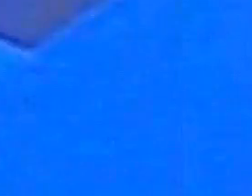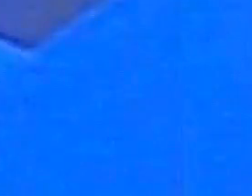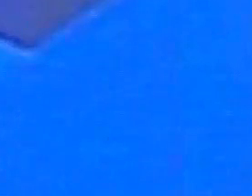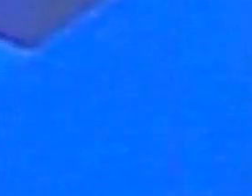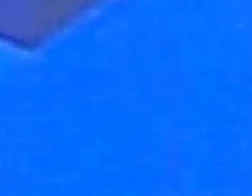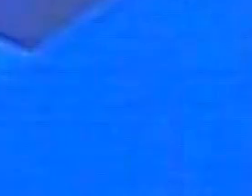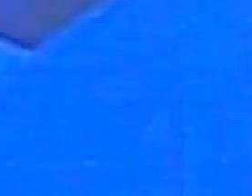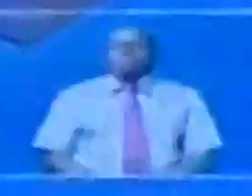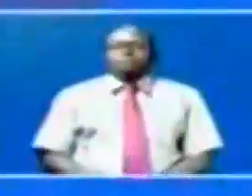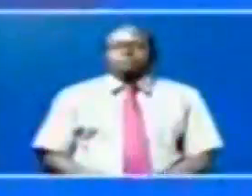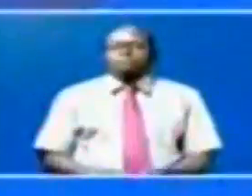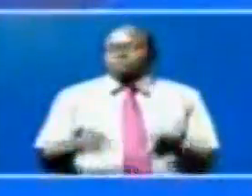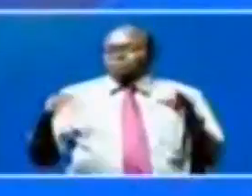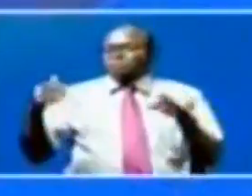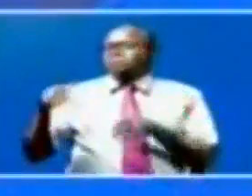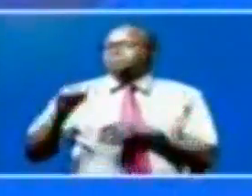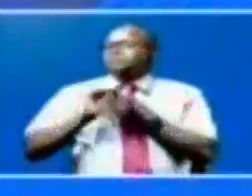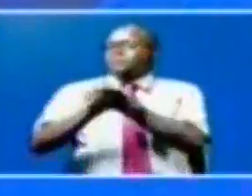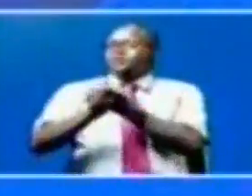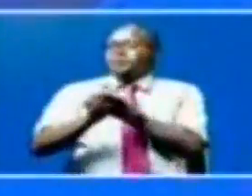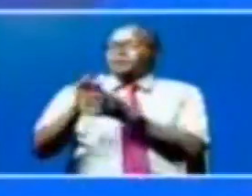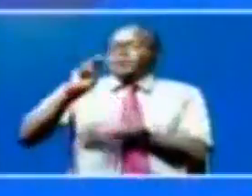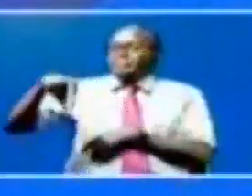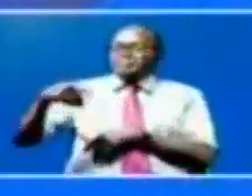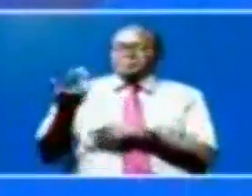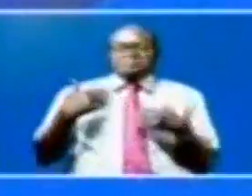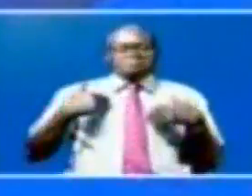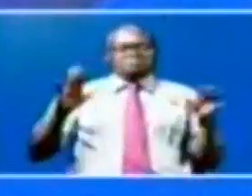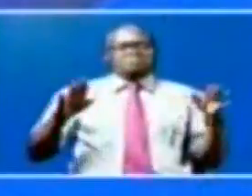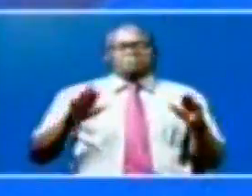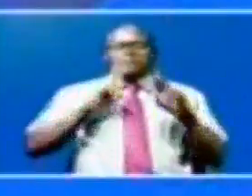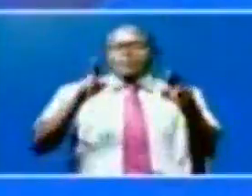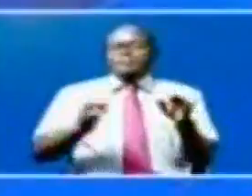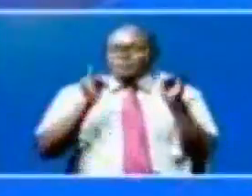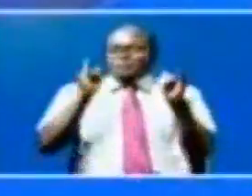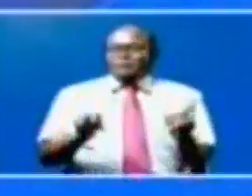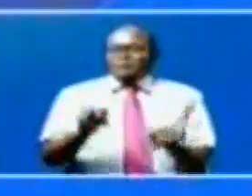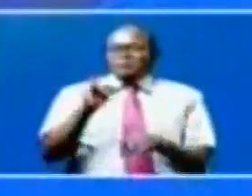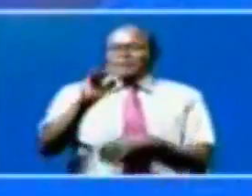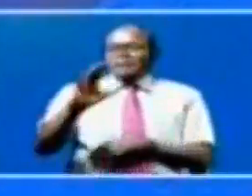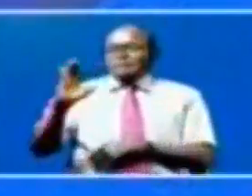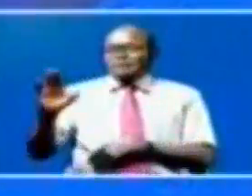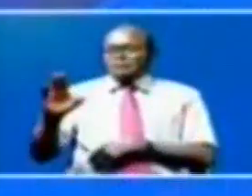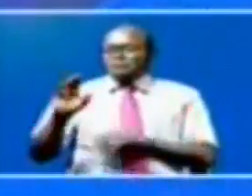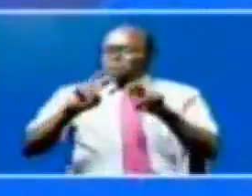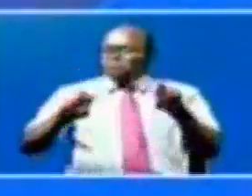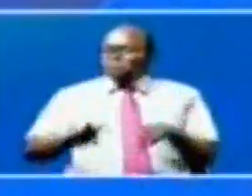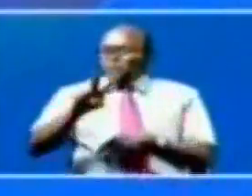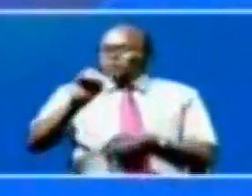right now, and a section of Jubilee MPs have dismissed reports of a fresh ICC probe on the